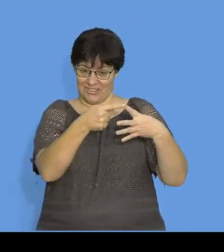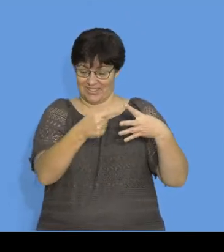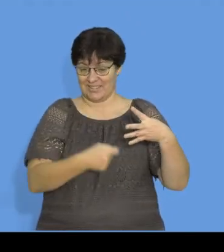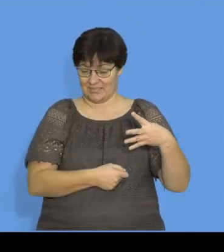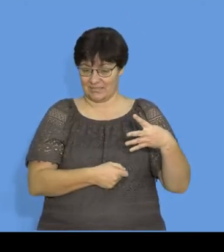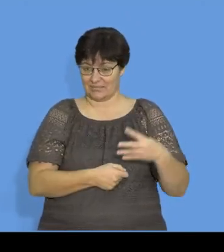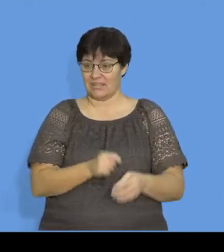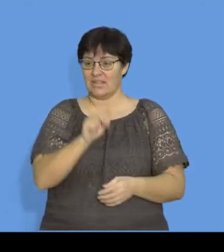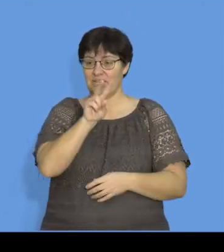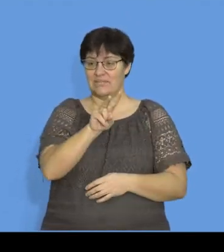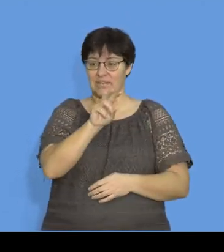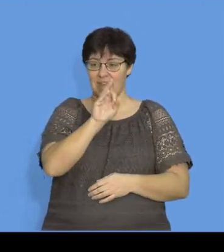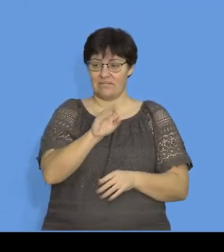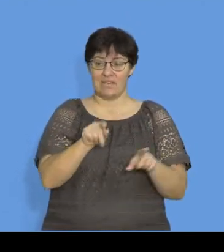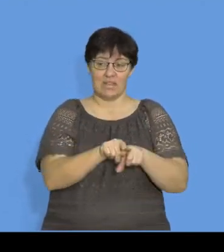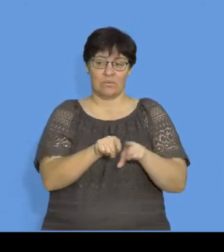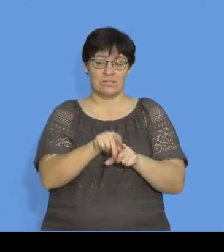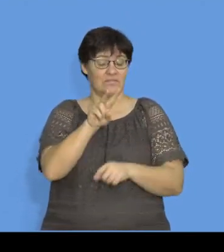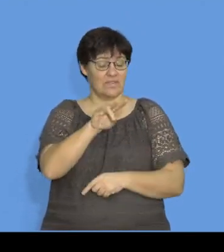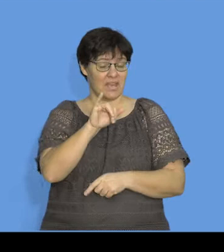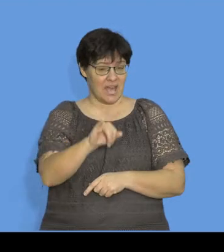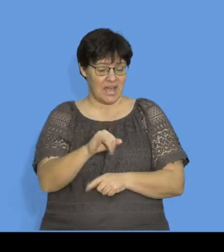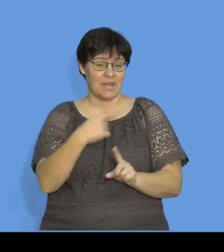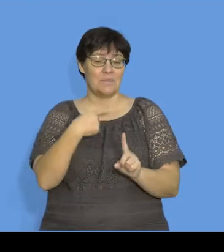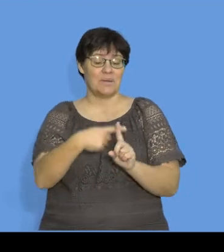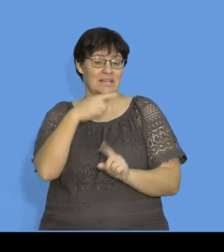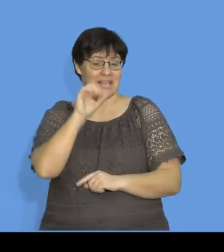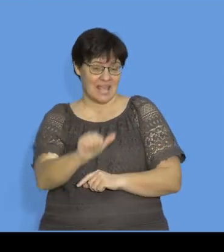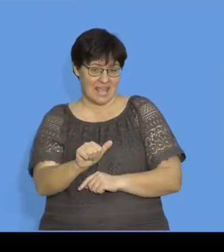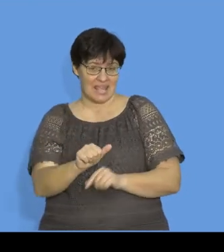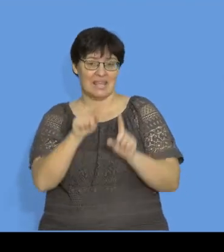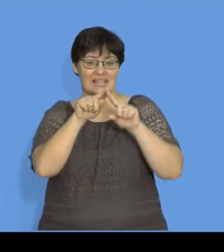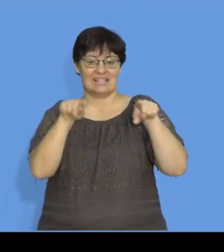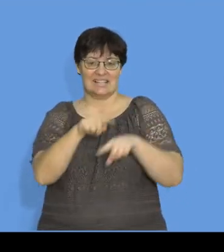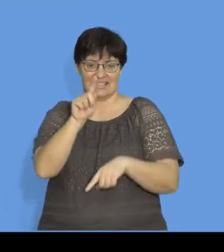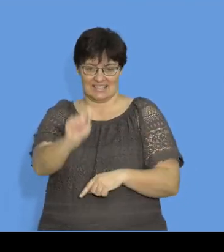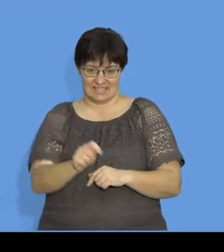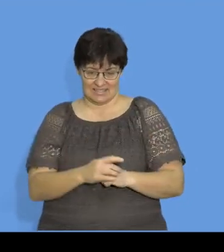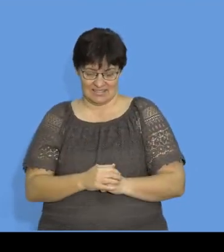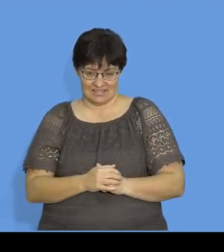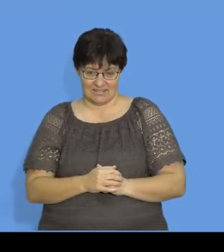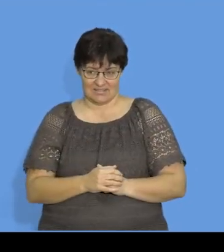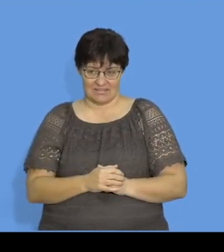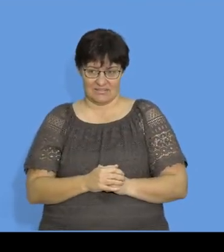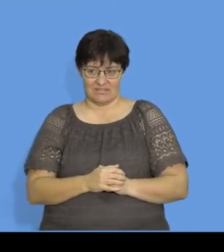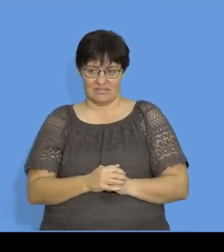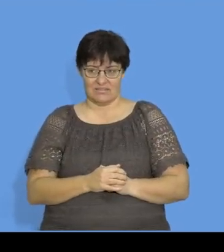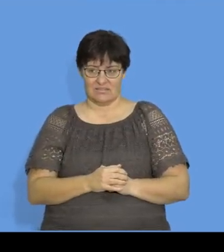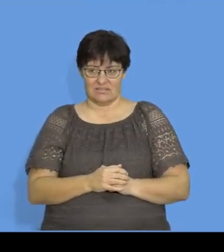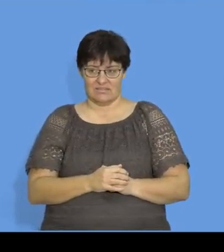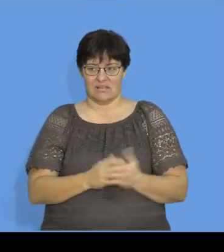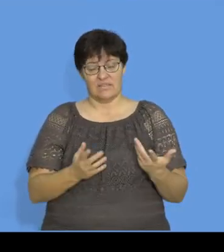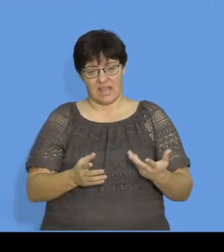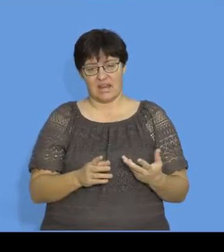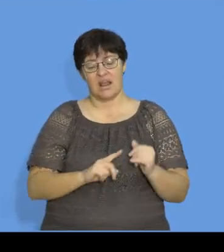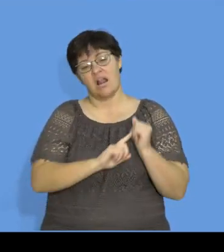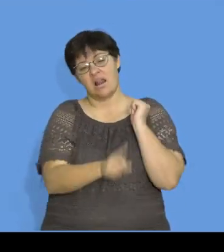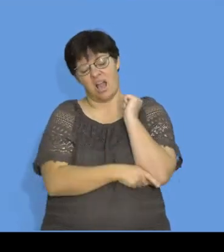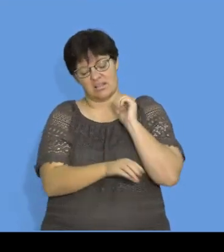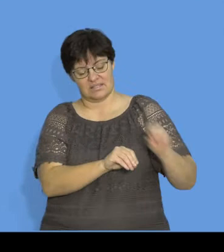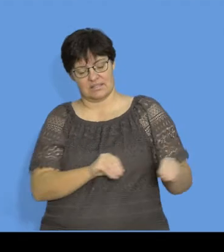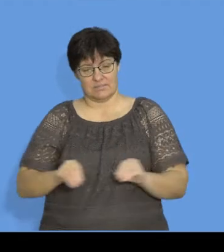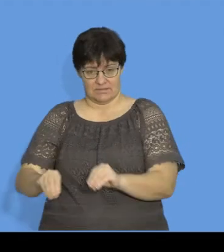VF equals VI plus A delta T. Then I just put displacement at the